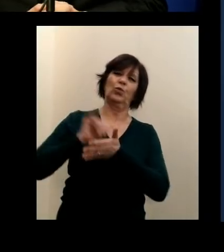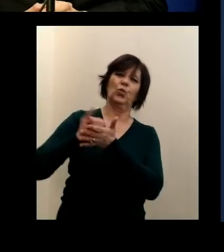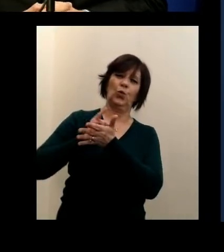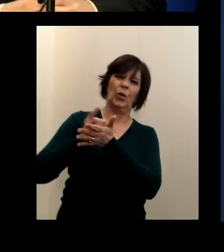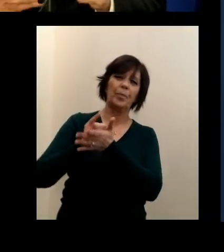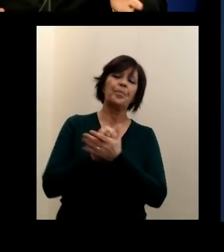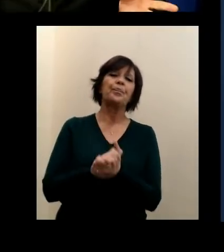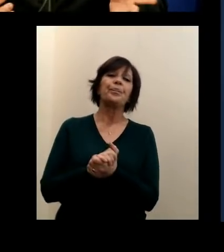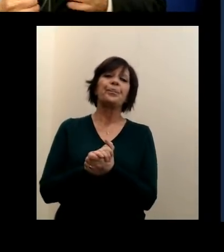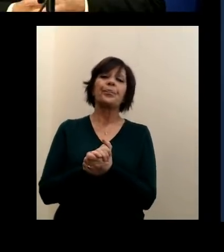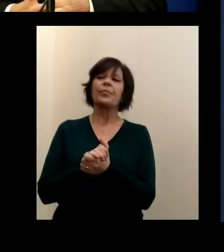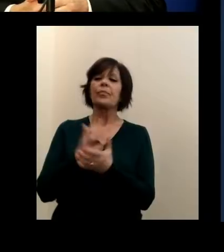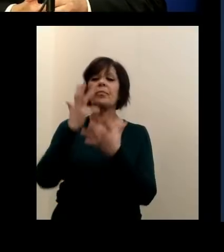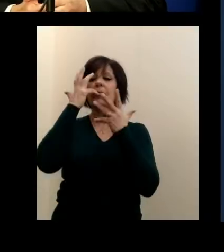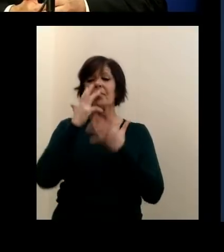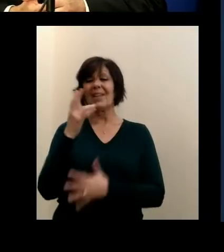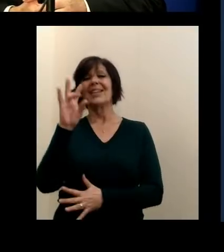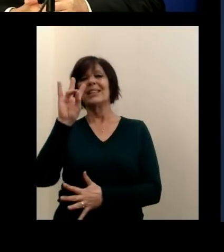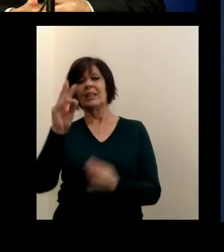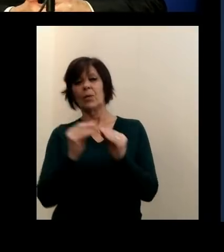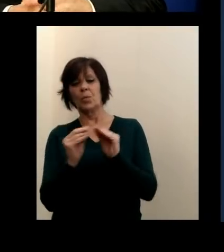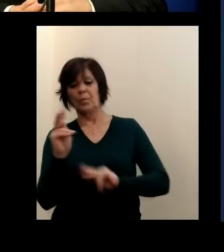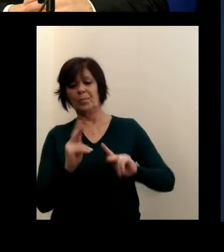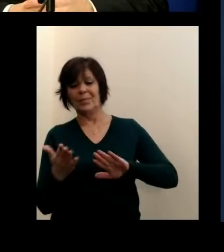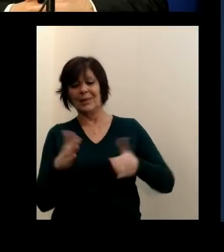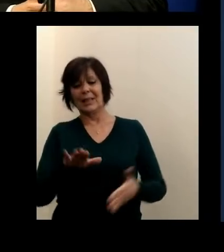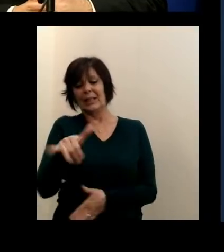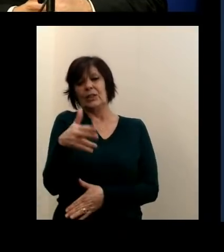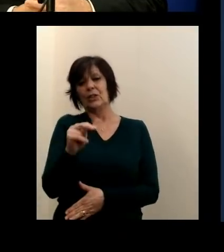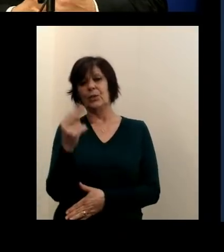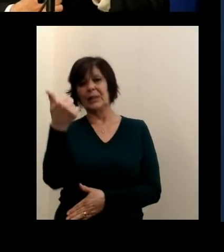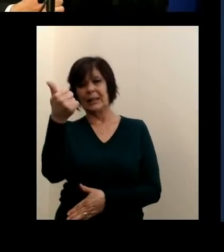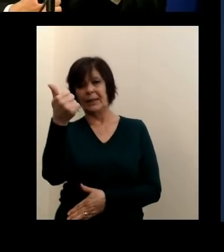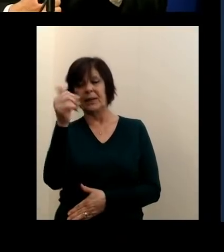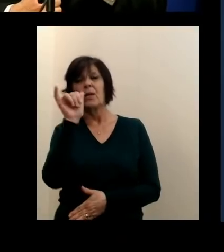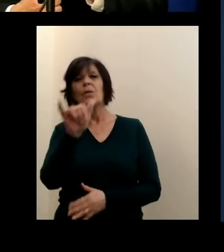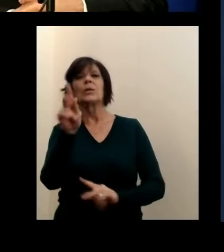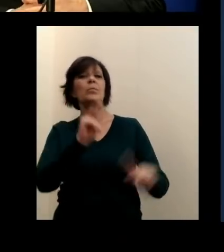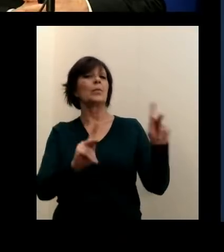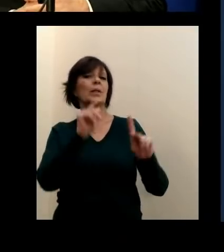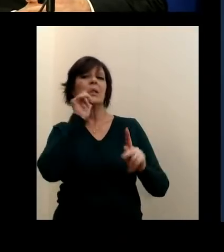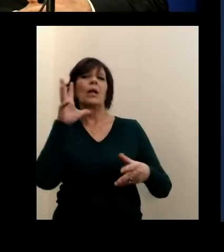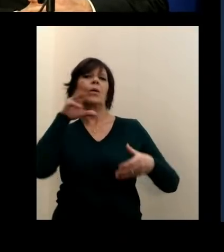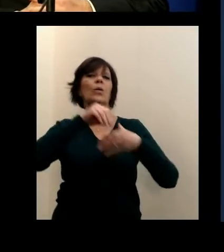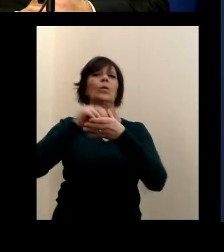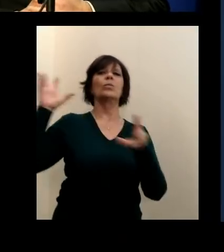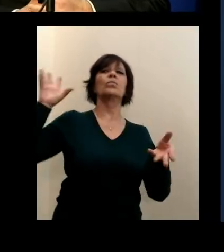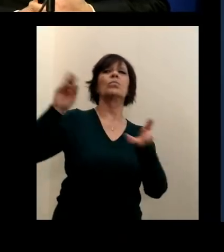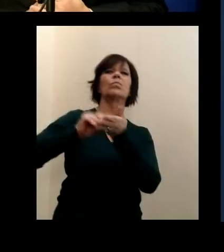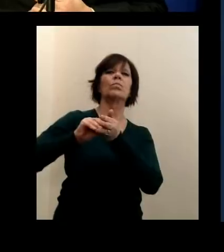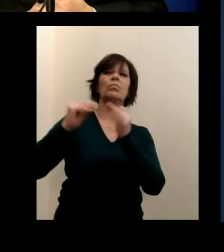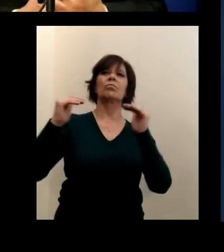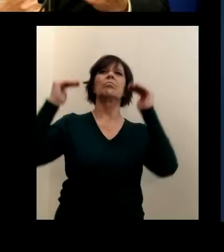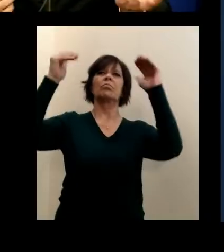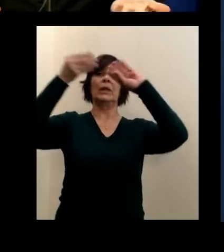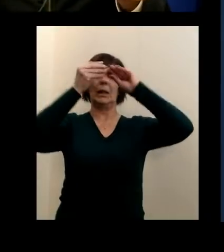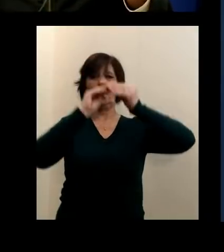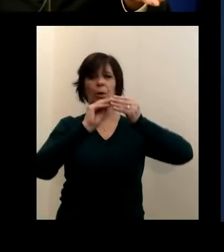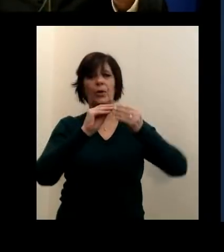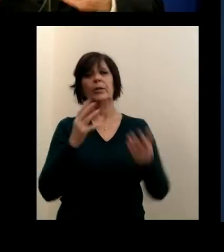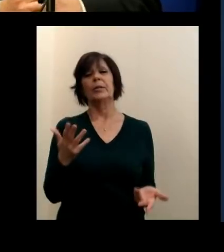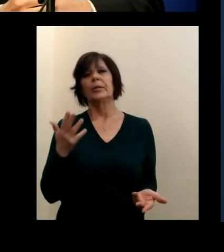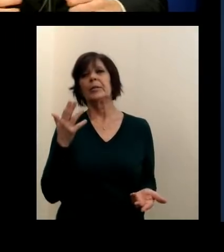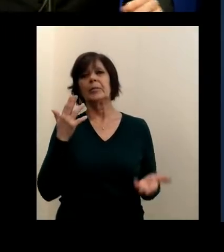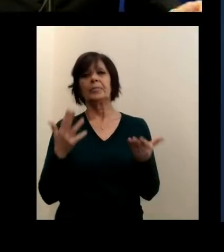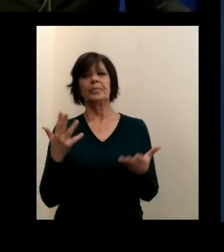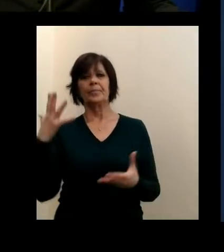assist. Unfortunately, another 7 died on January 10th. Those individuals are not included in the confirmed deceased that we have because they may have